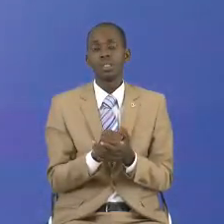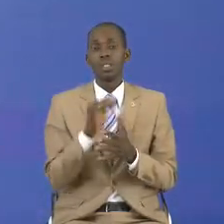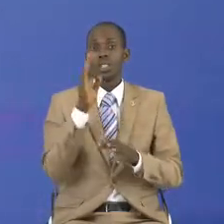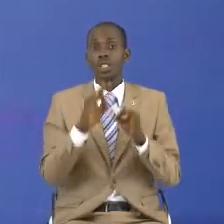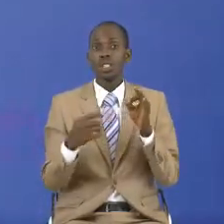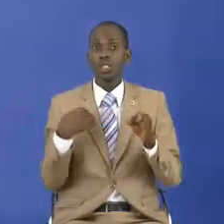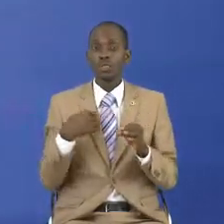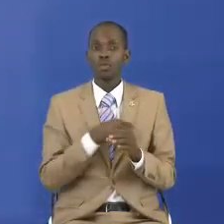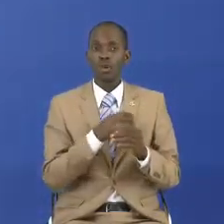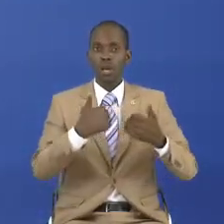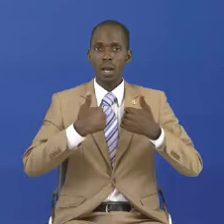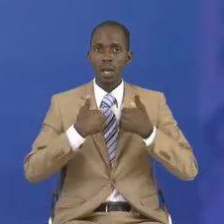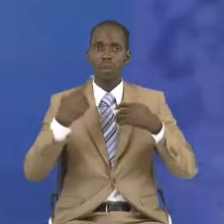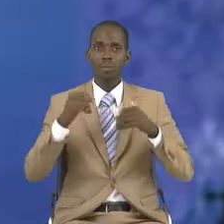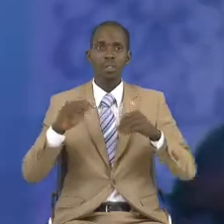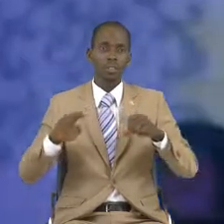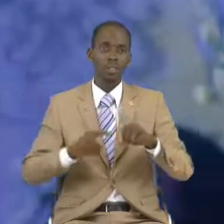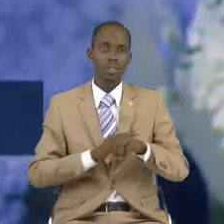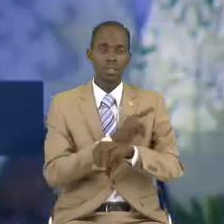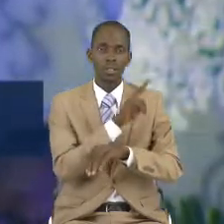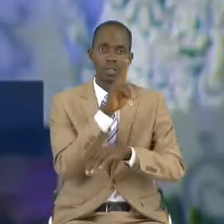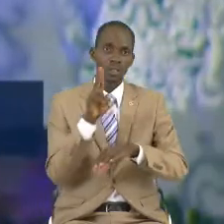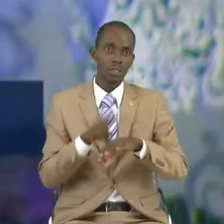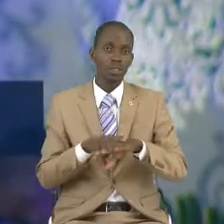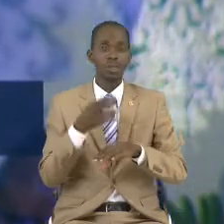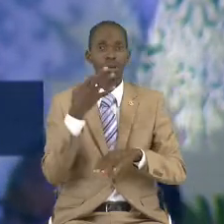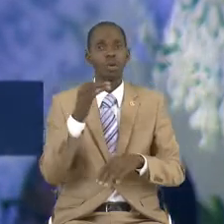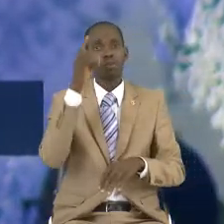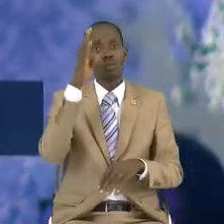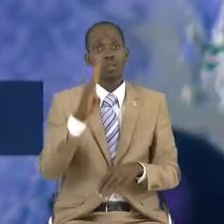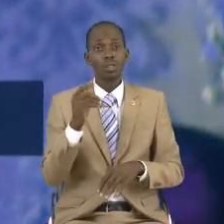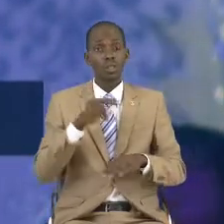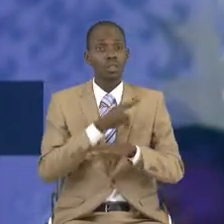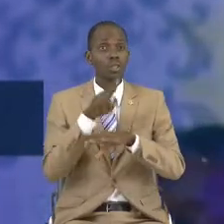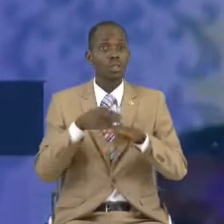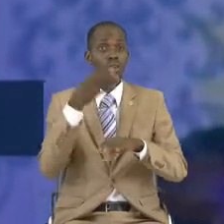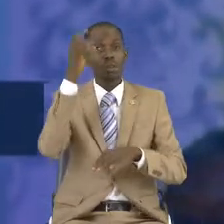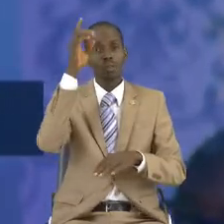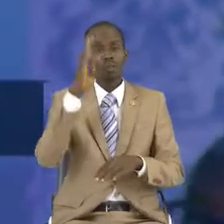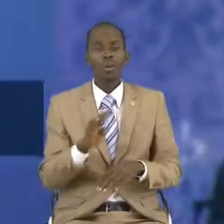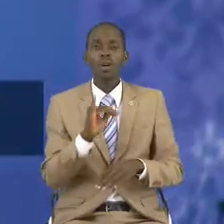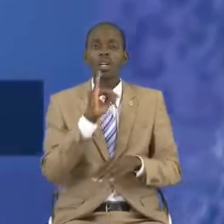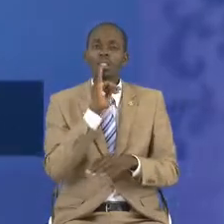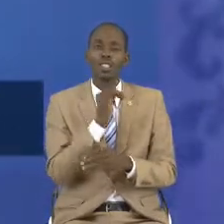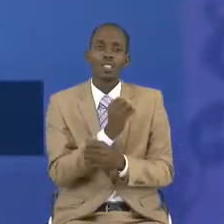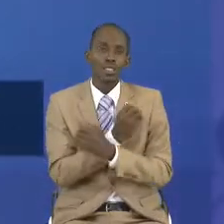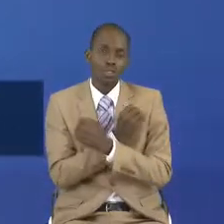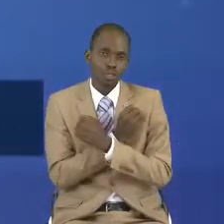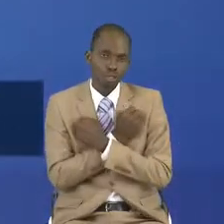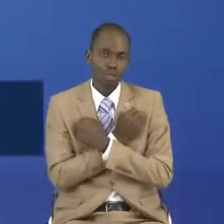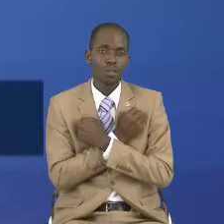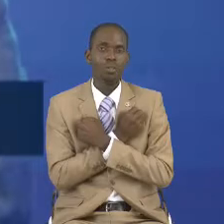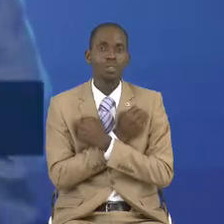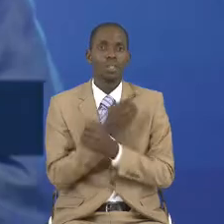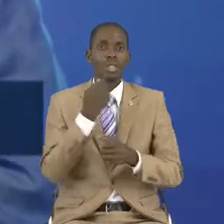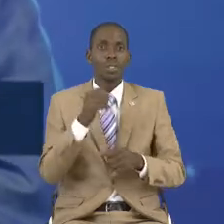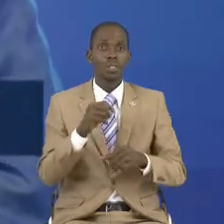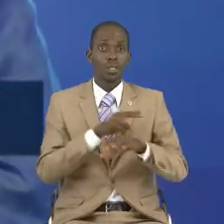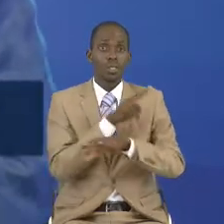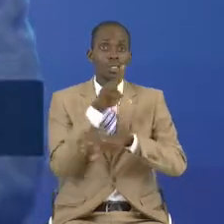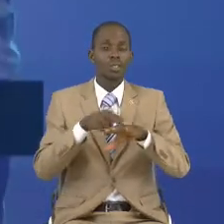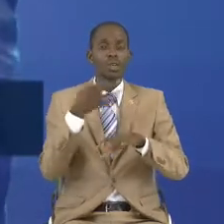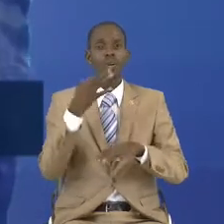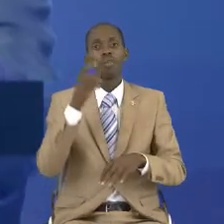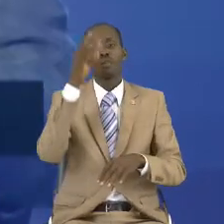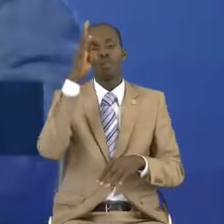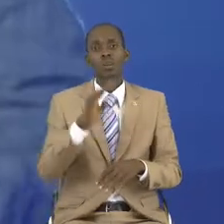god the nature of god is love the nature of god is helpfulness